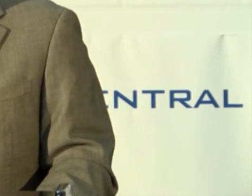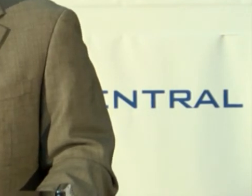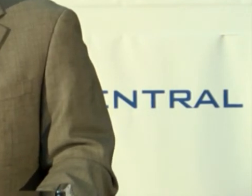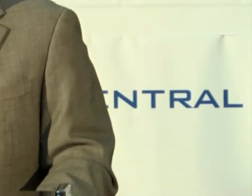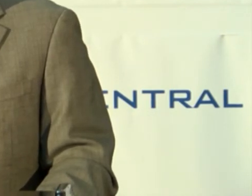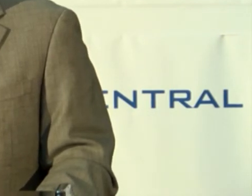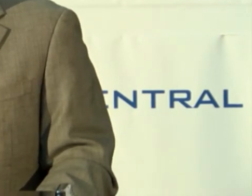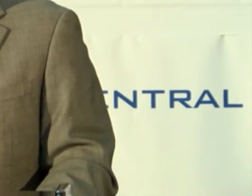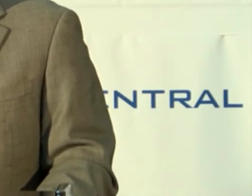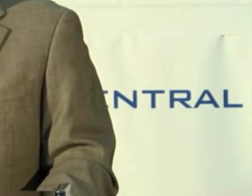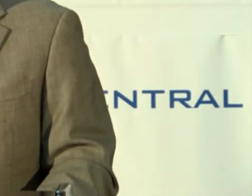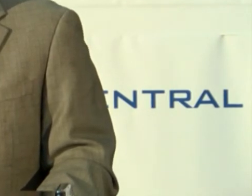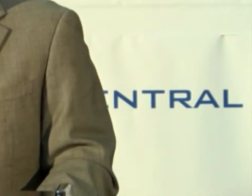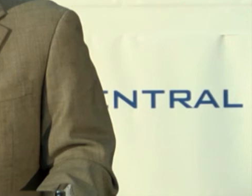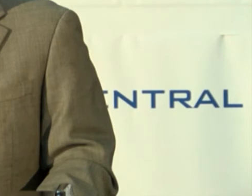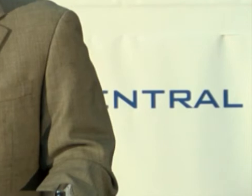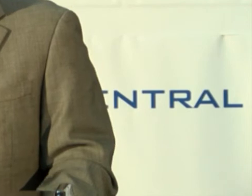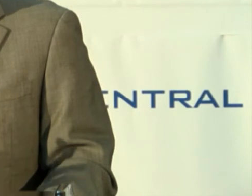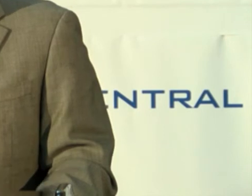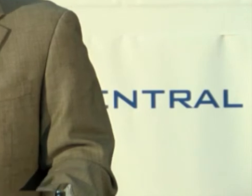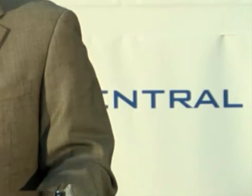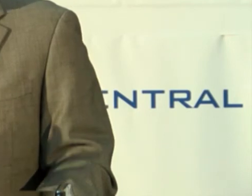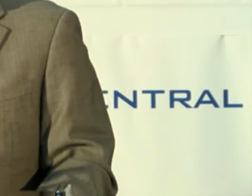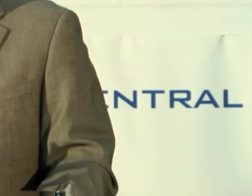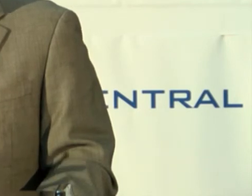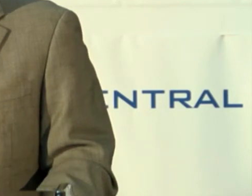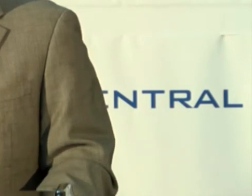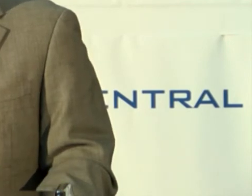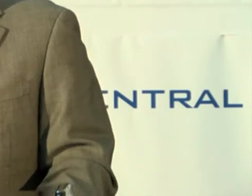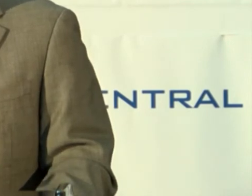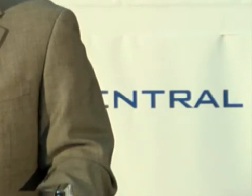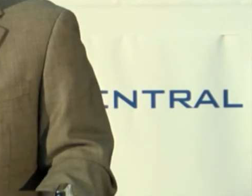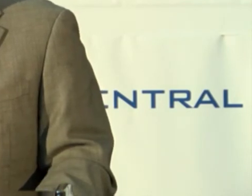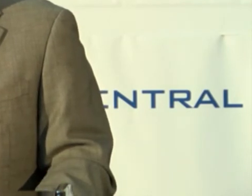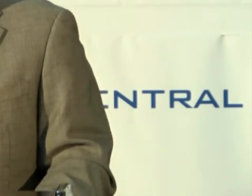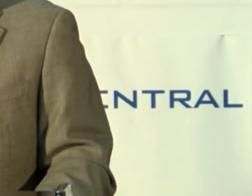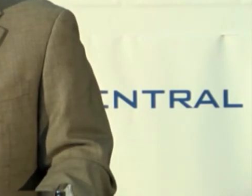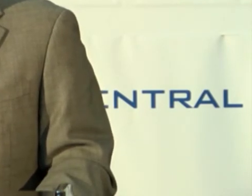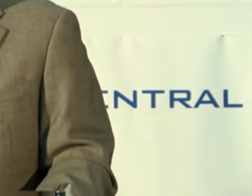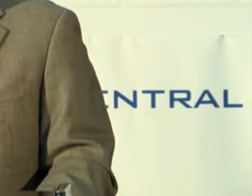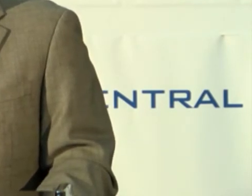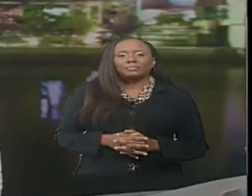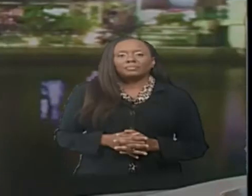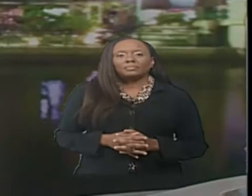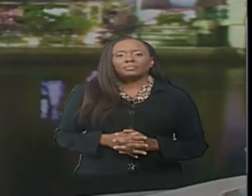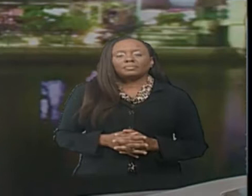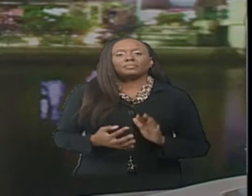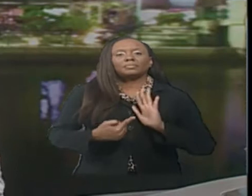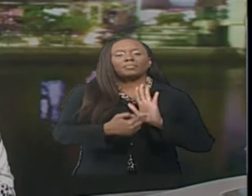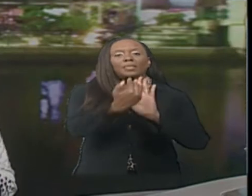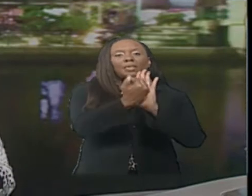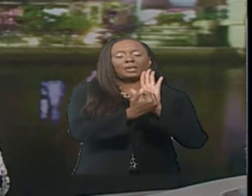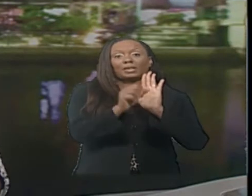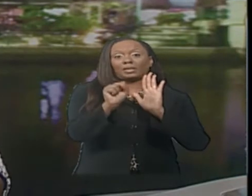cash of foreign exchange, so that you don't feel nervous about the exchange rate. Well,